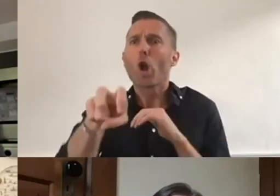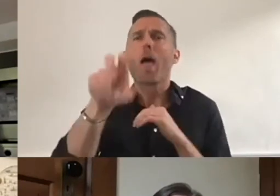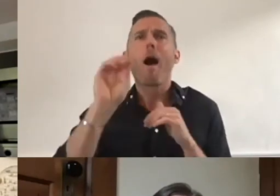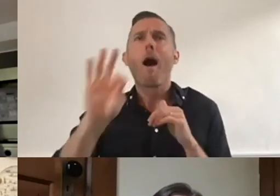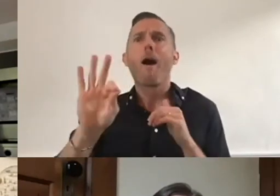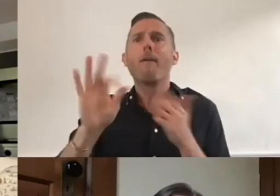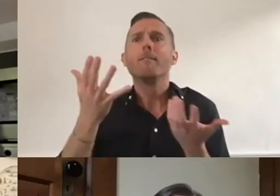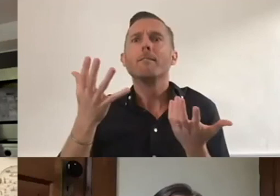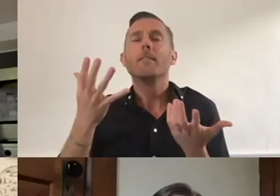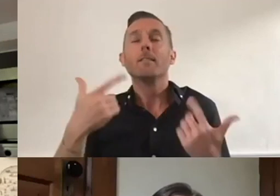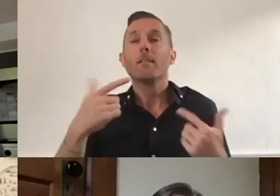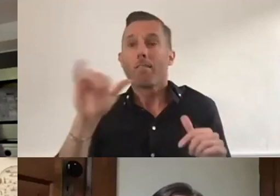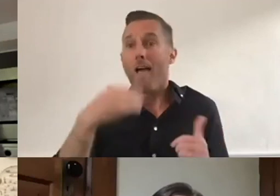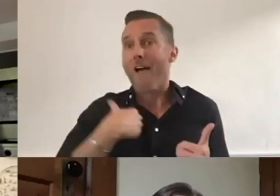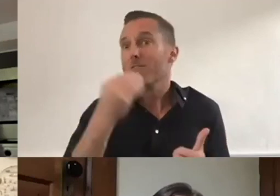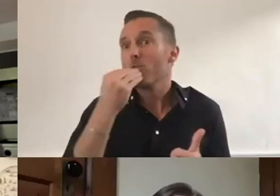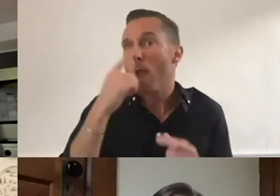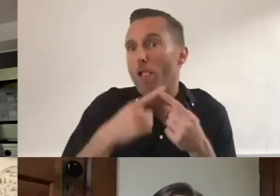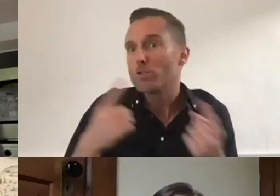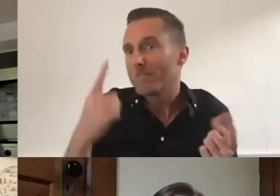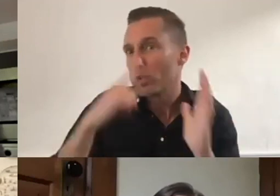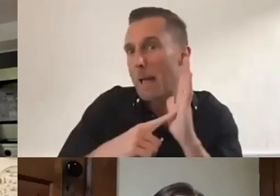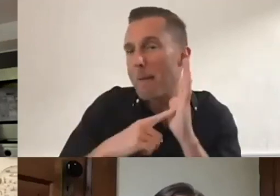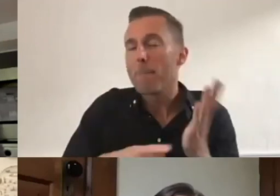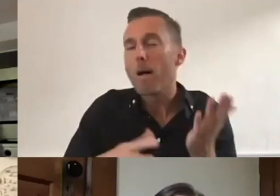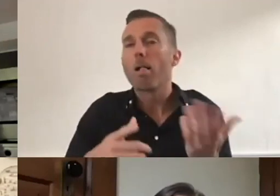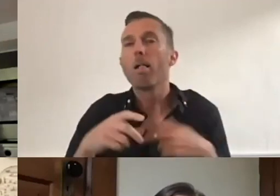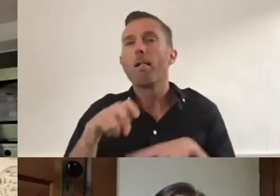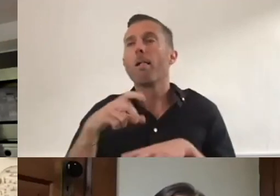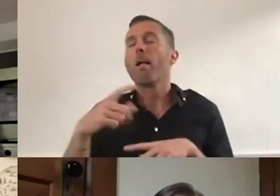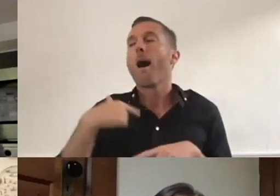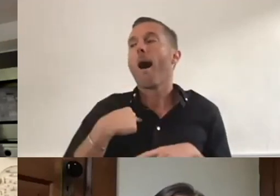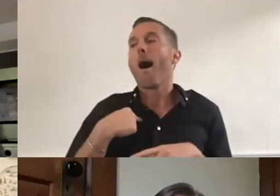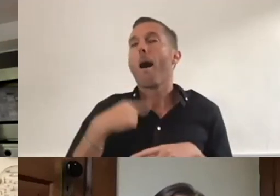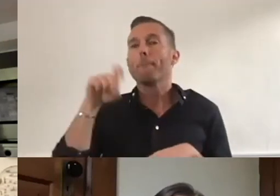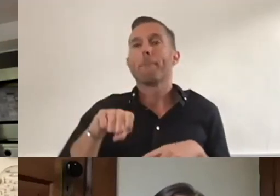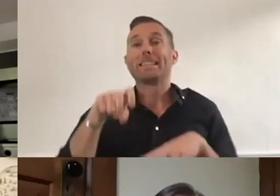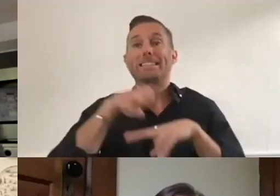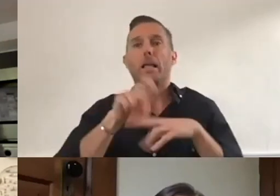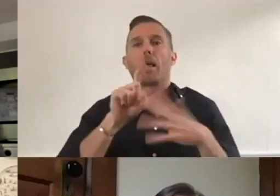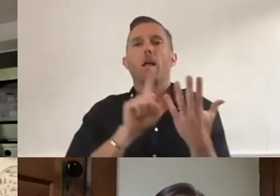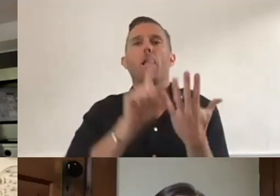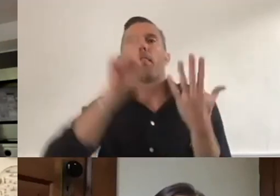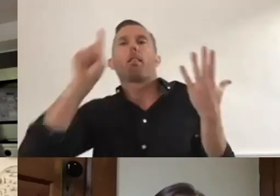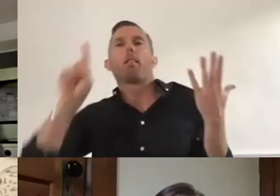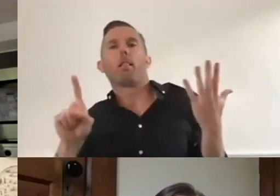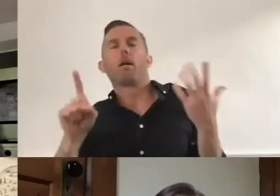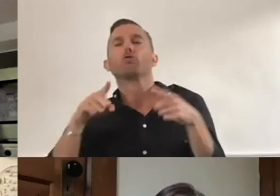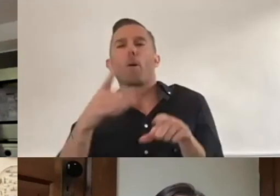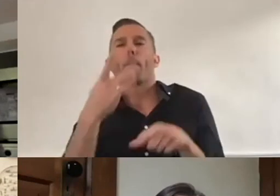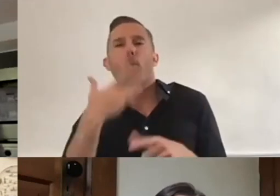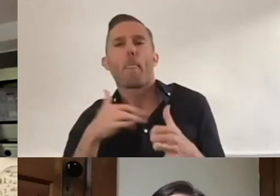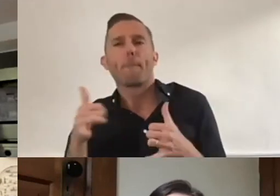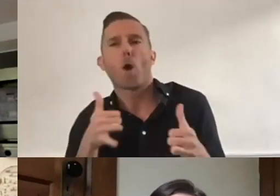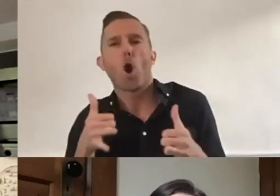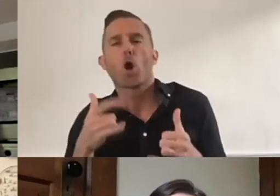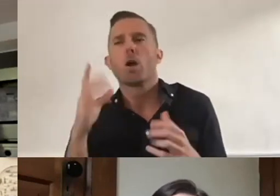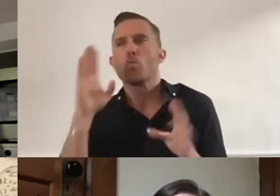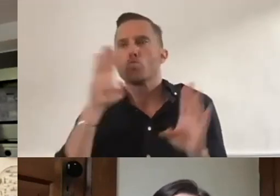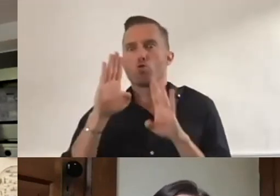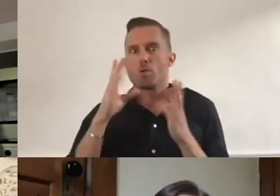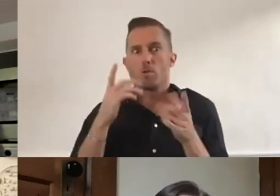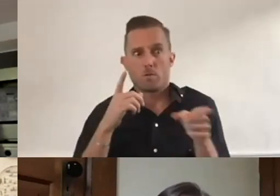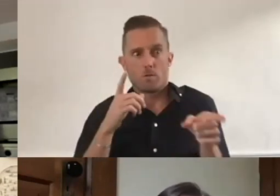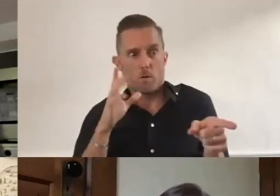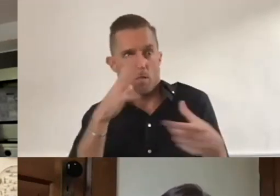food allergies, for instance, and having to sit separately from kids at birthday parties and worrying what's going to touch them or not. And